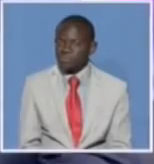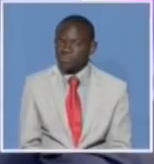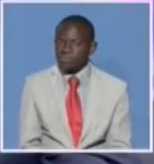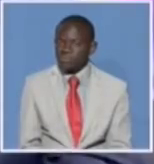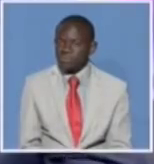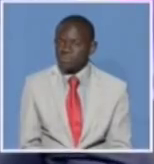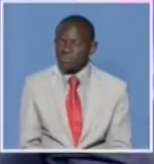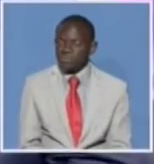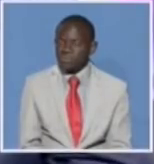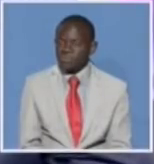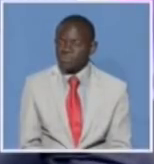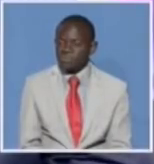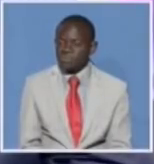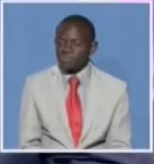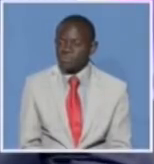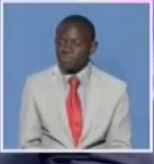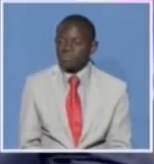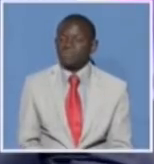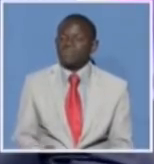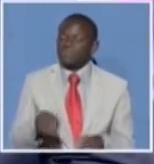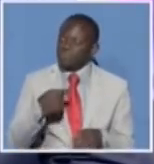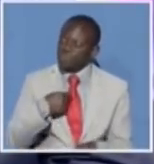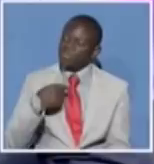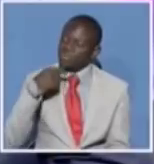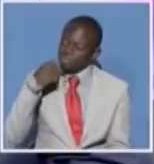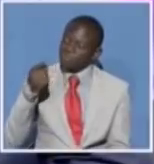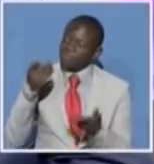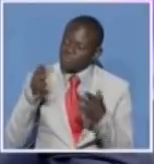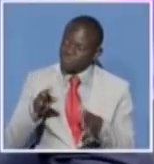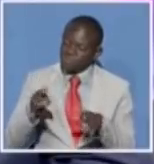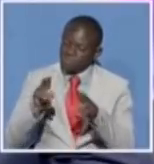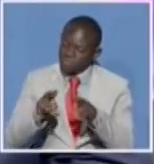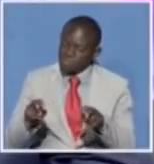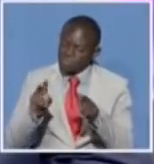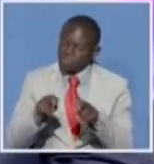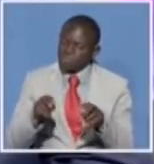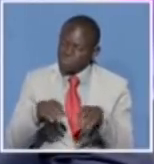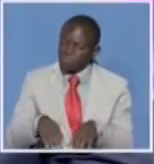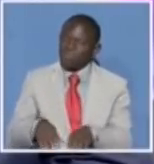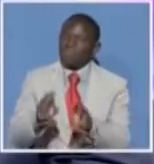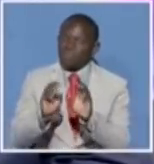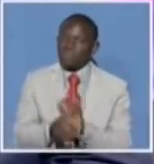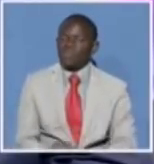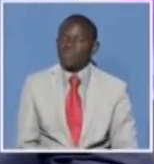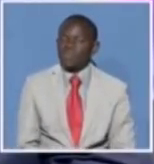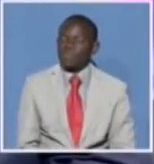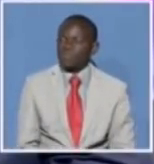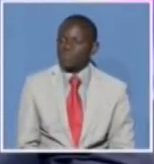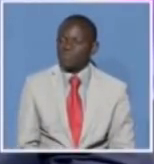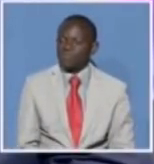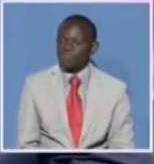as I have indicated, the investigations are ongoing. Where government has that type